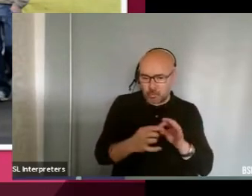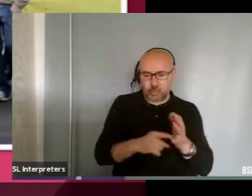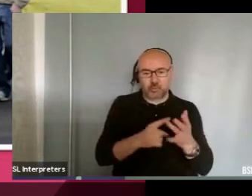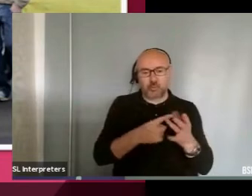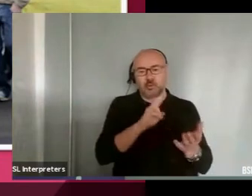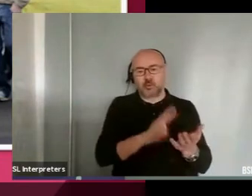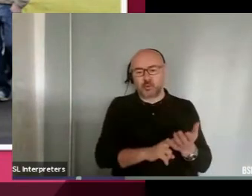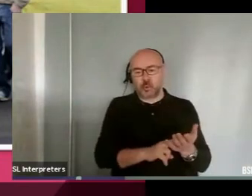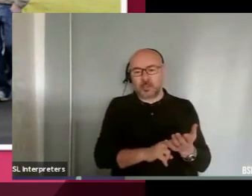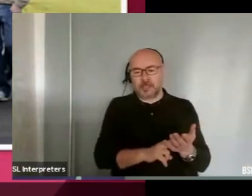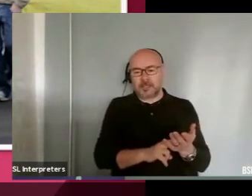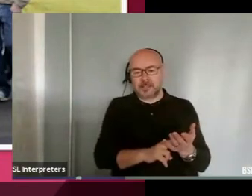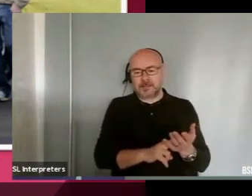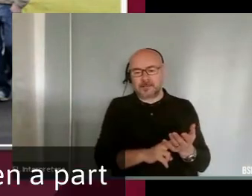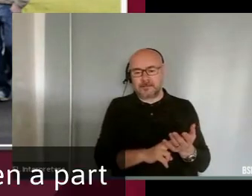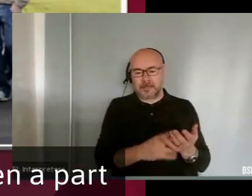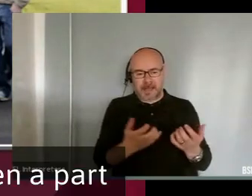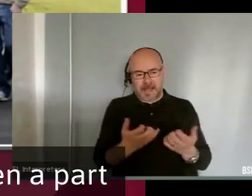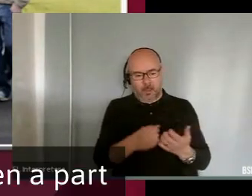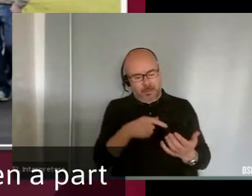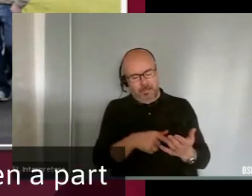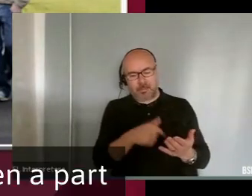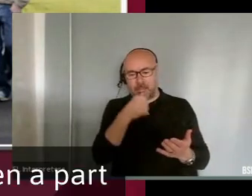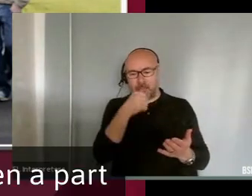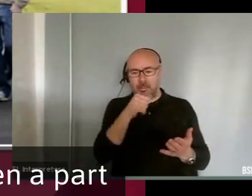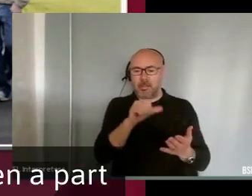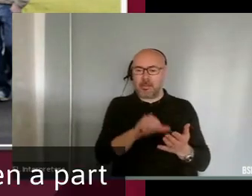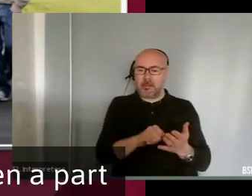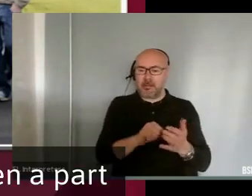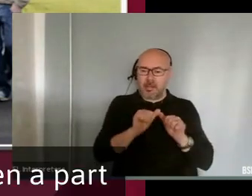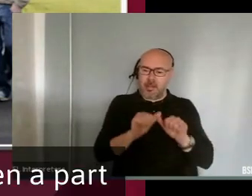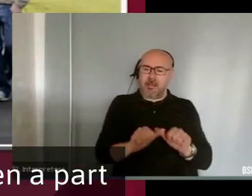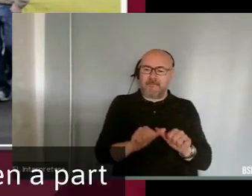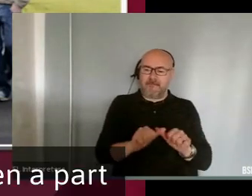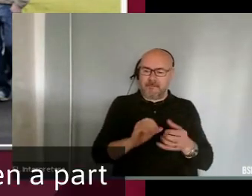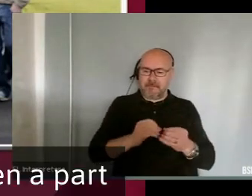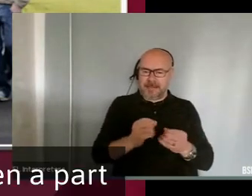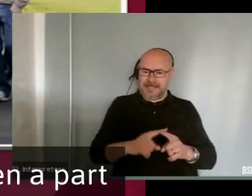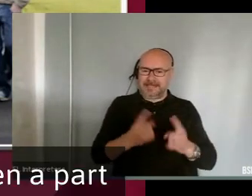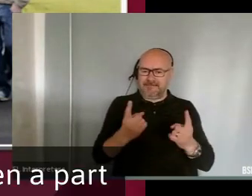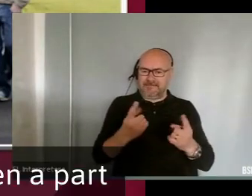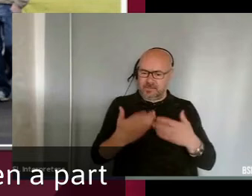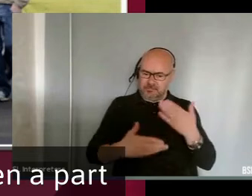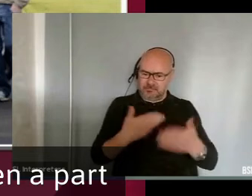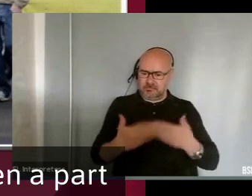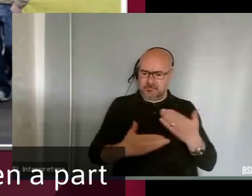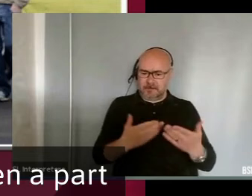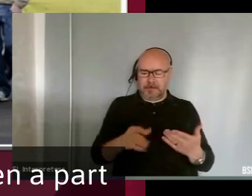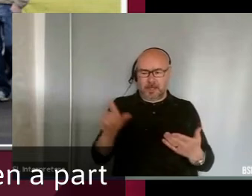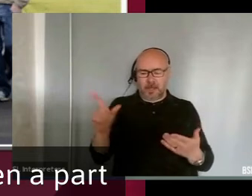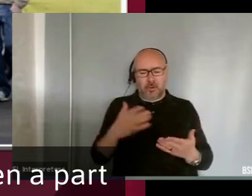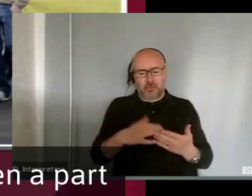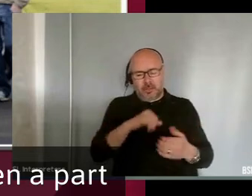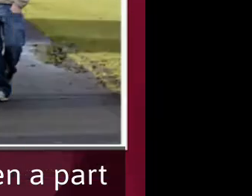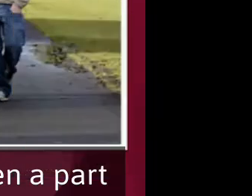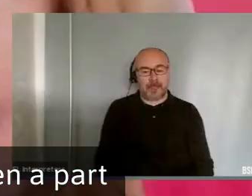a difference. I feel hugely privileged to have been a part of that and to be able to chair